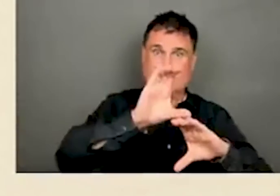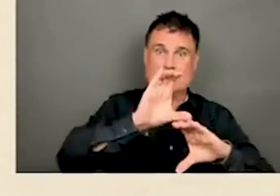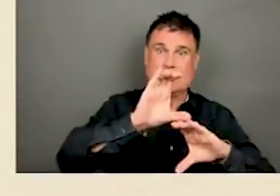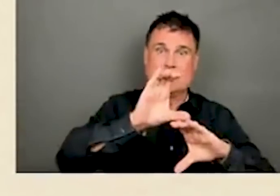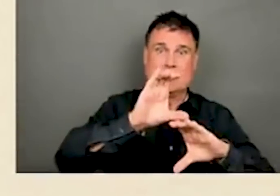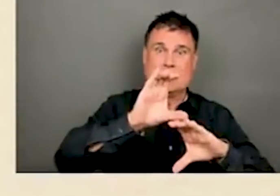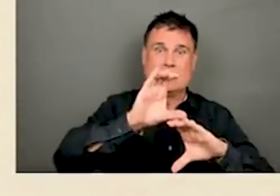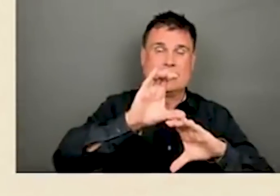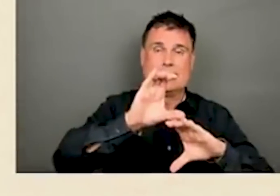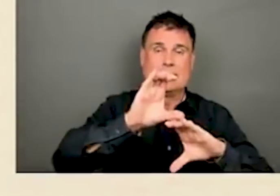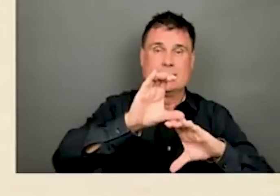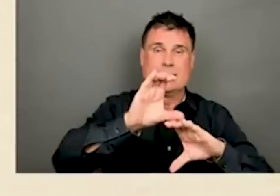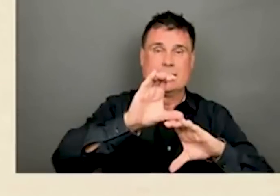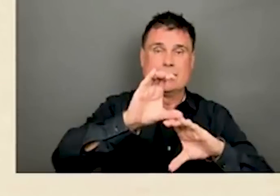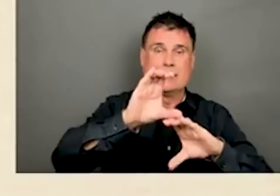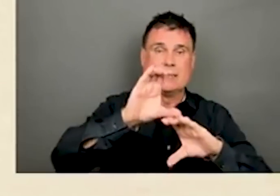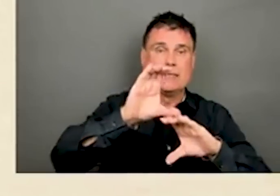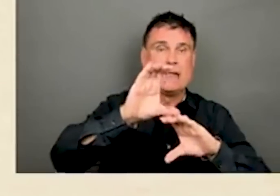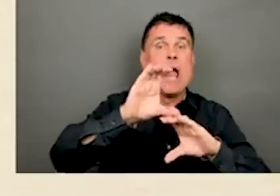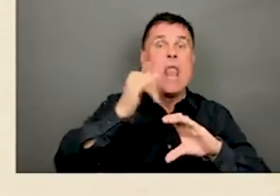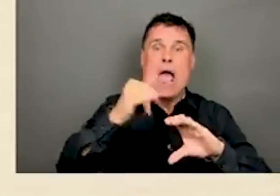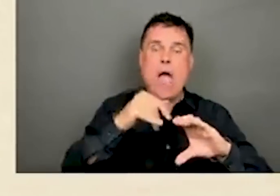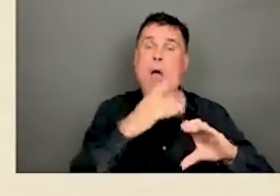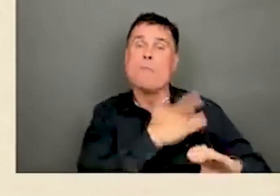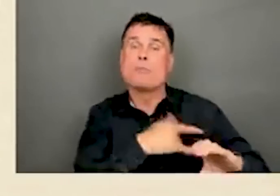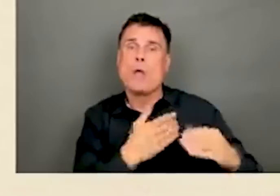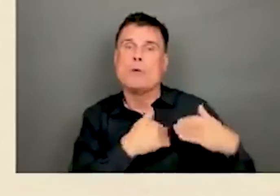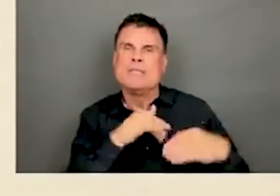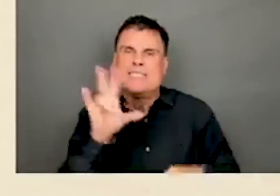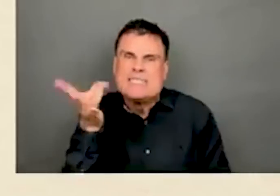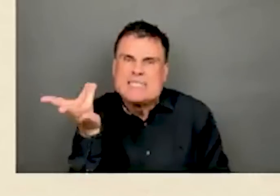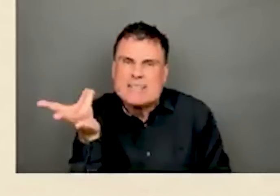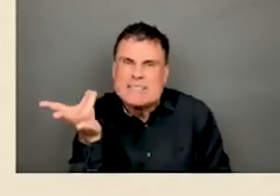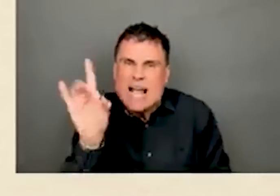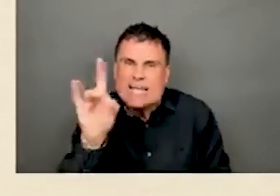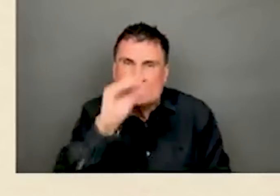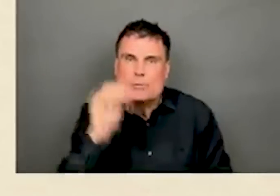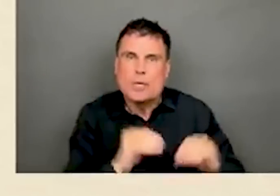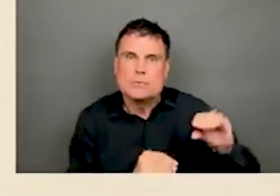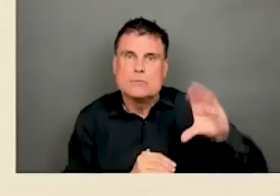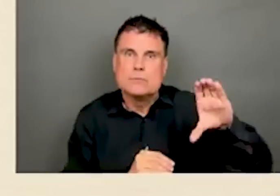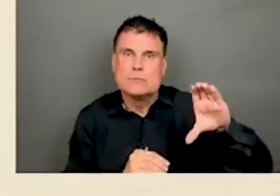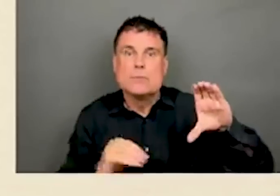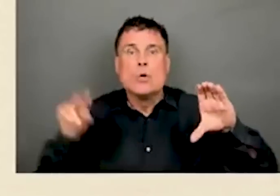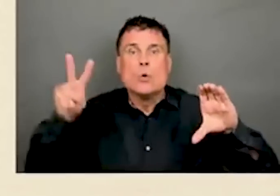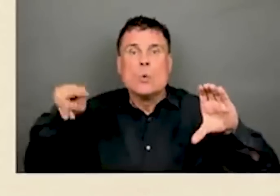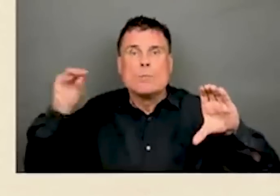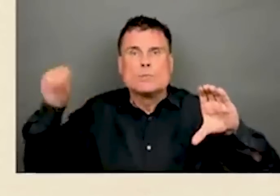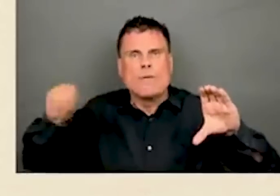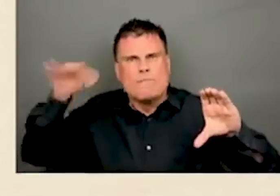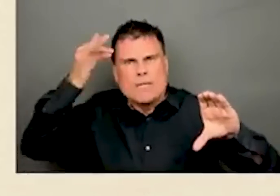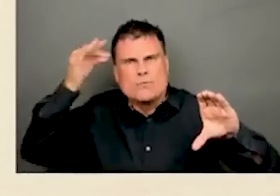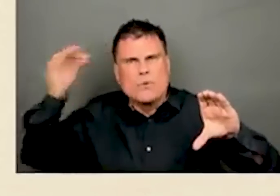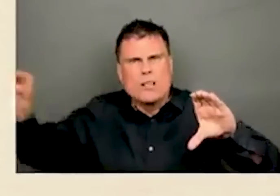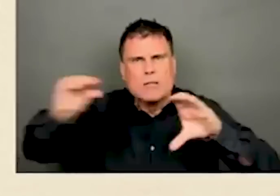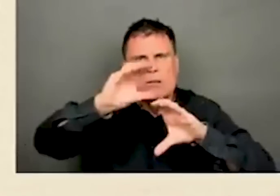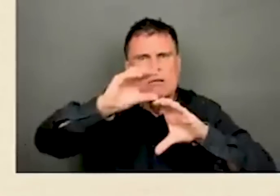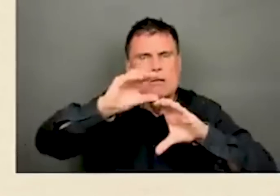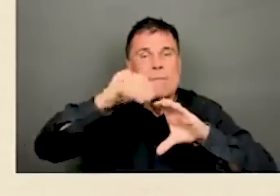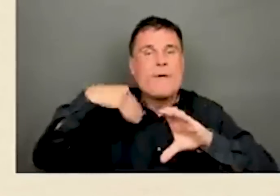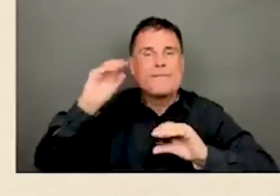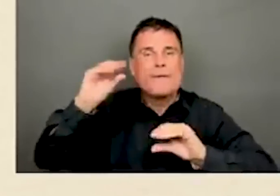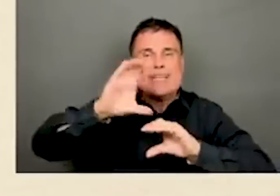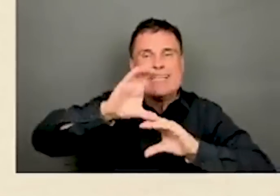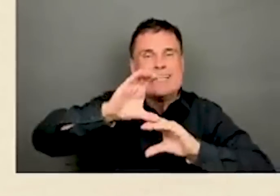I'll remind people, they know this already, that Ottawa doesn't get different taxes. They get taxes and revenues